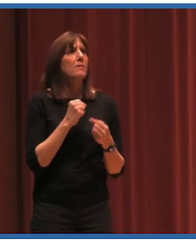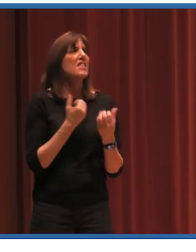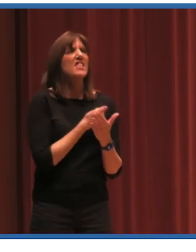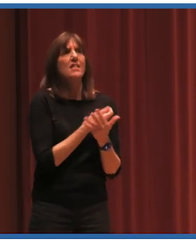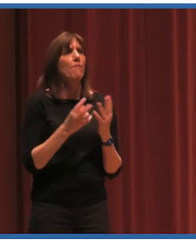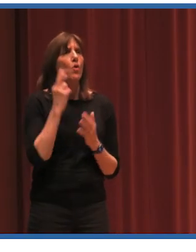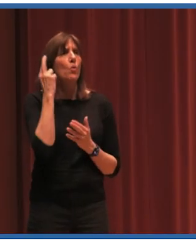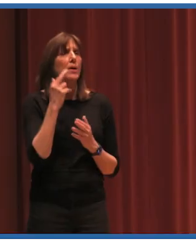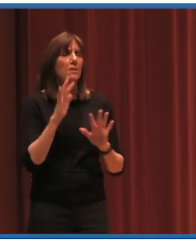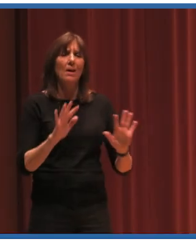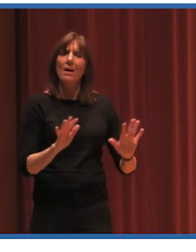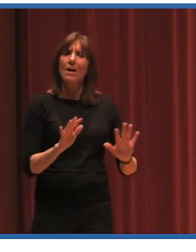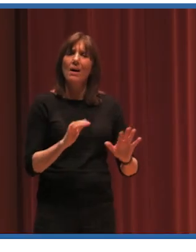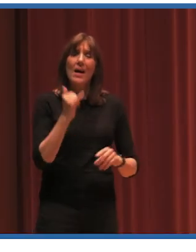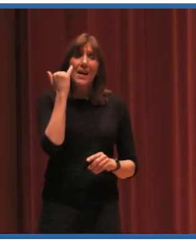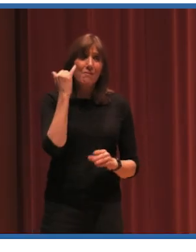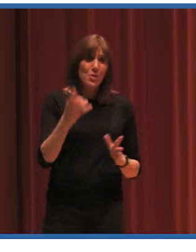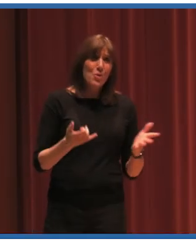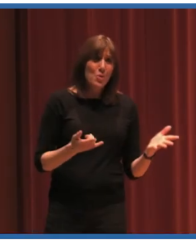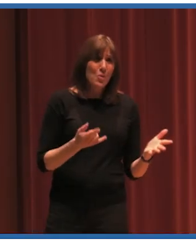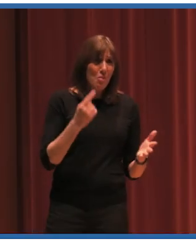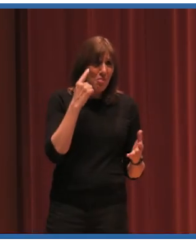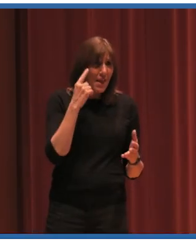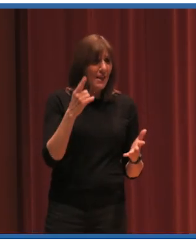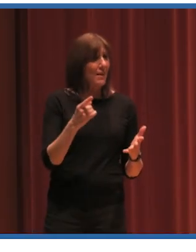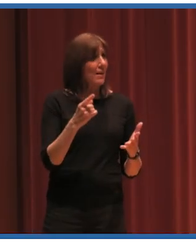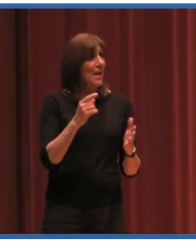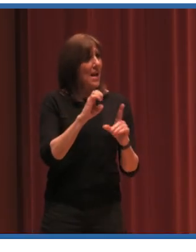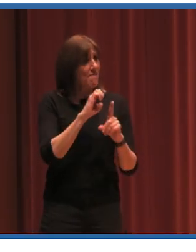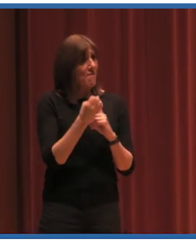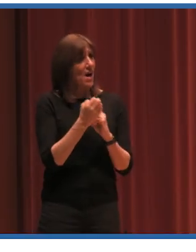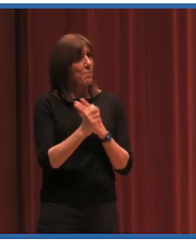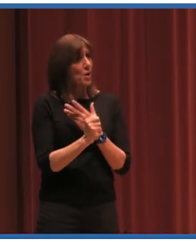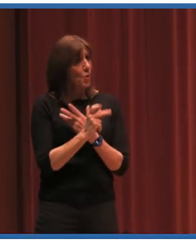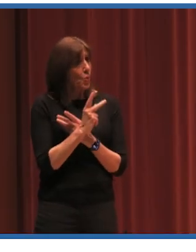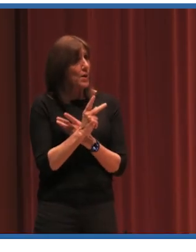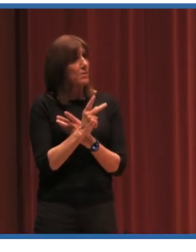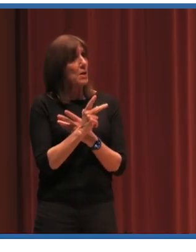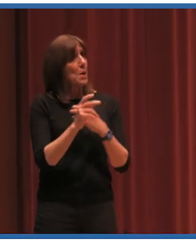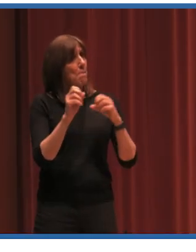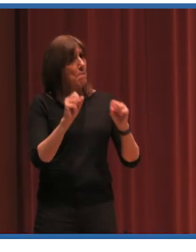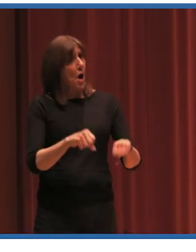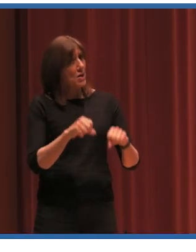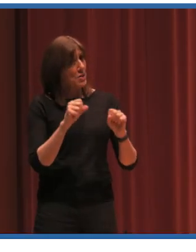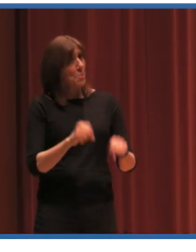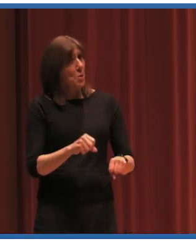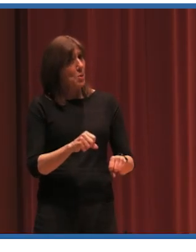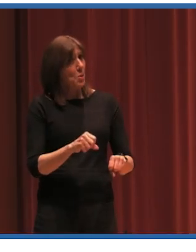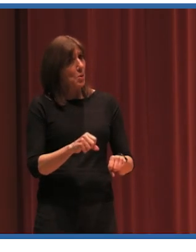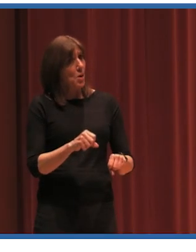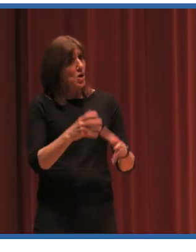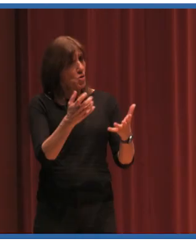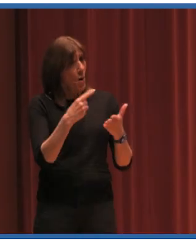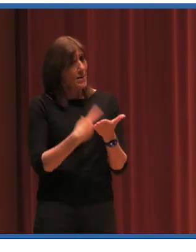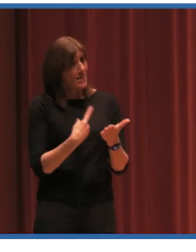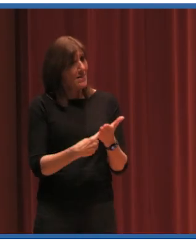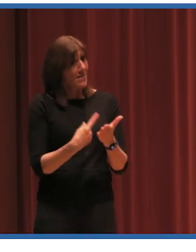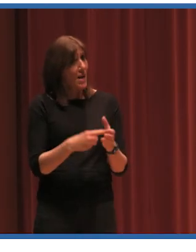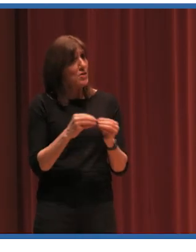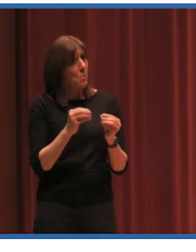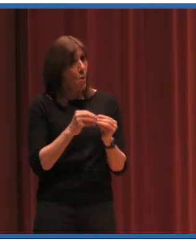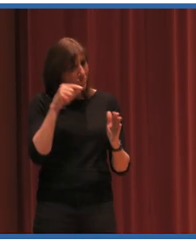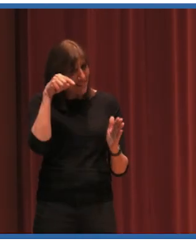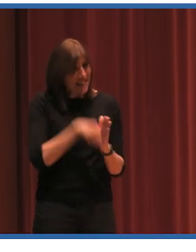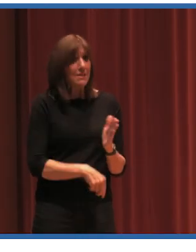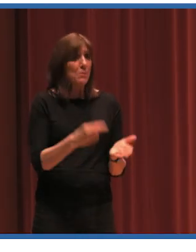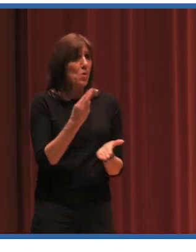me, it seems like if you think that environmental risk factors might be playing a role and you care deeply about it, what that suggests is you should be